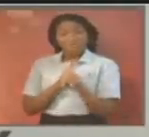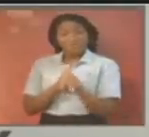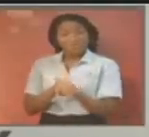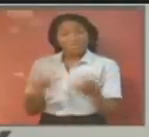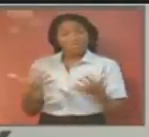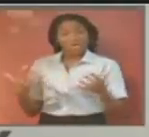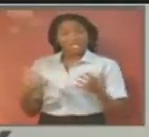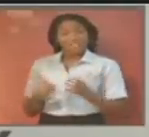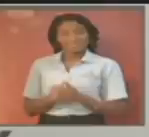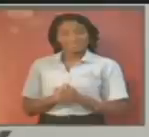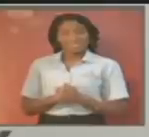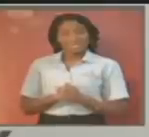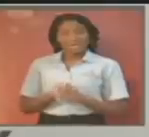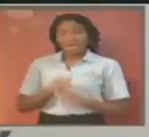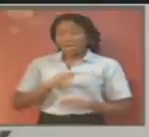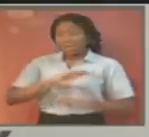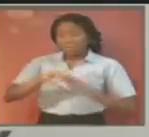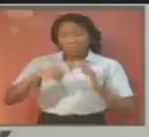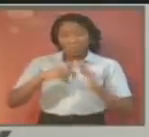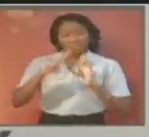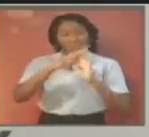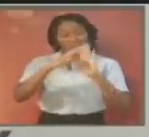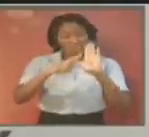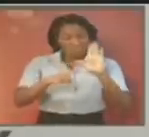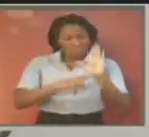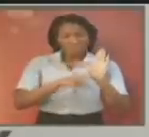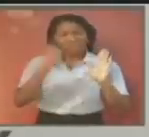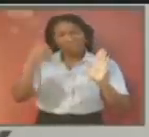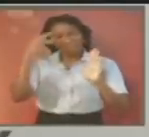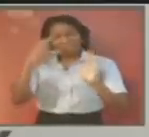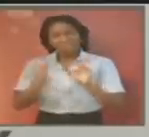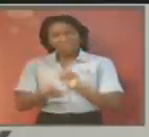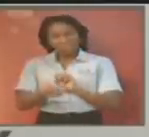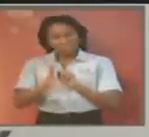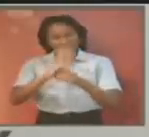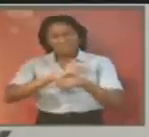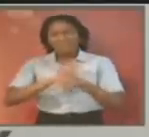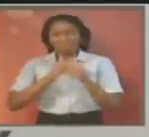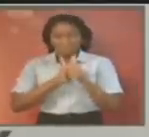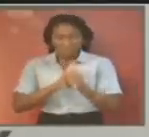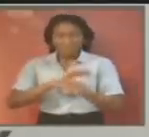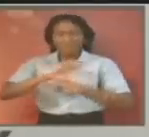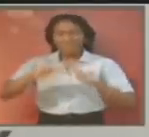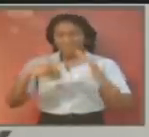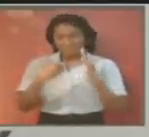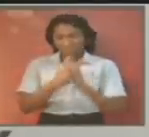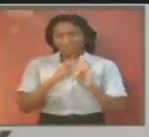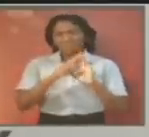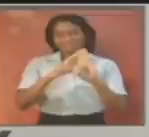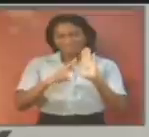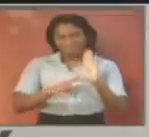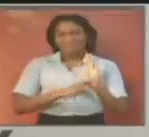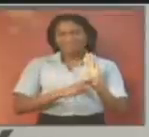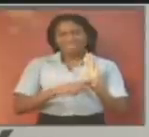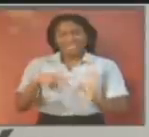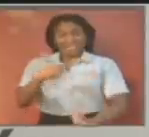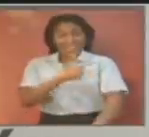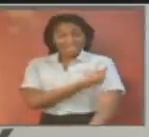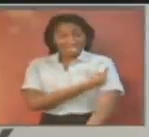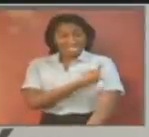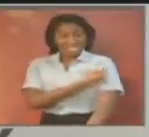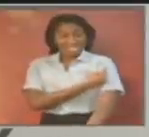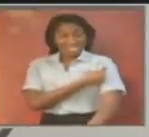the COVID-19 vaccination as led by the Ministry of Health. Our vaccination program takes